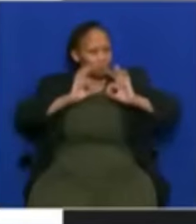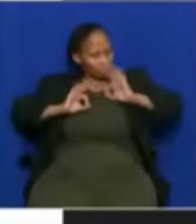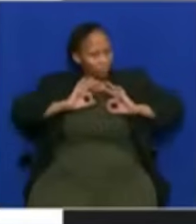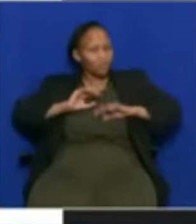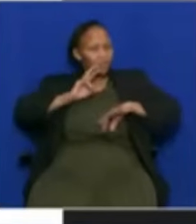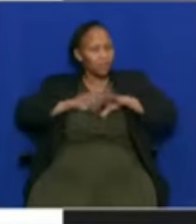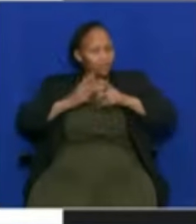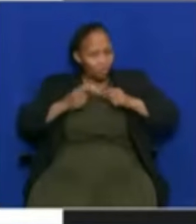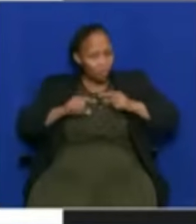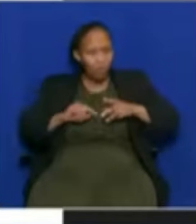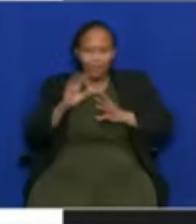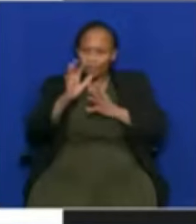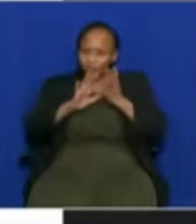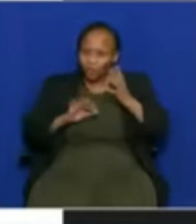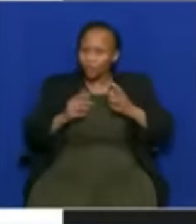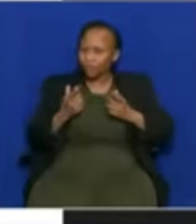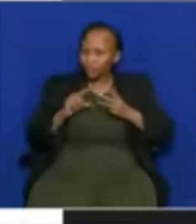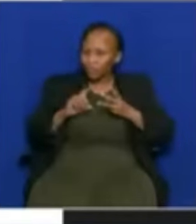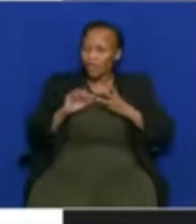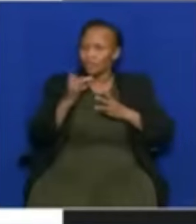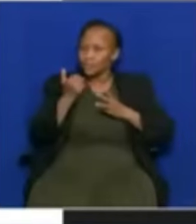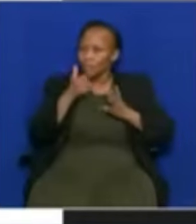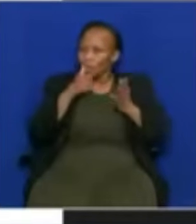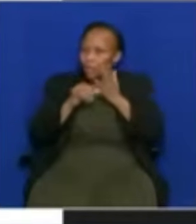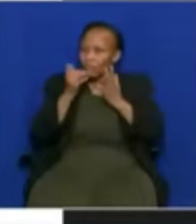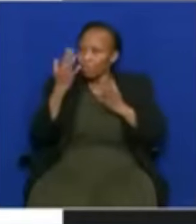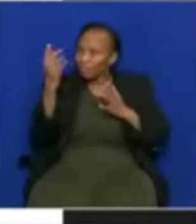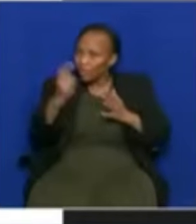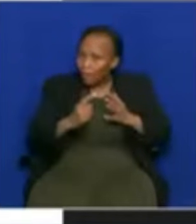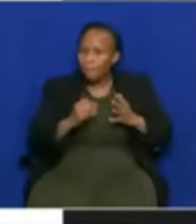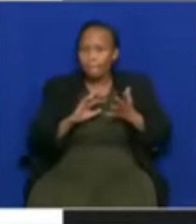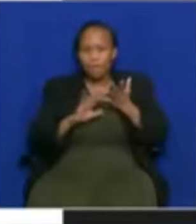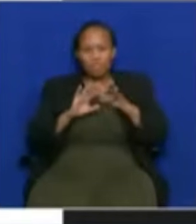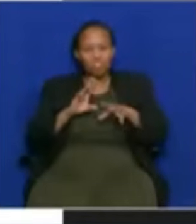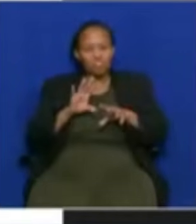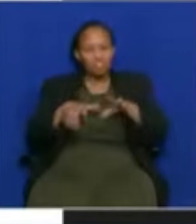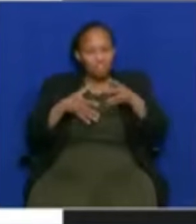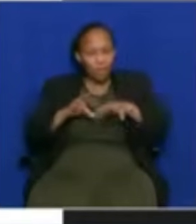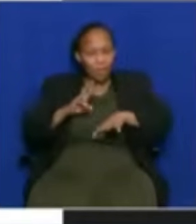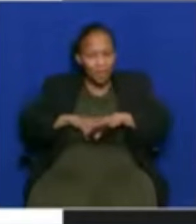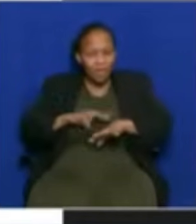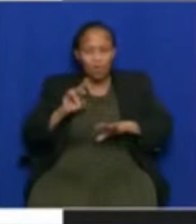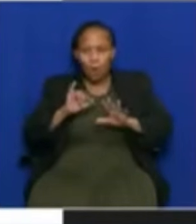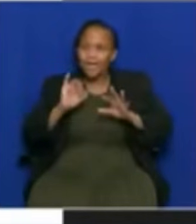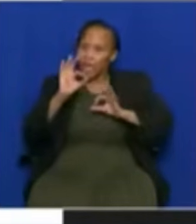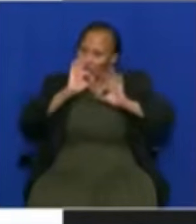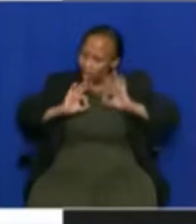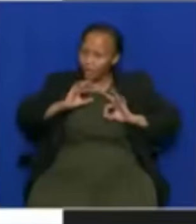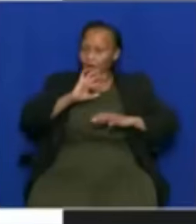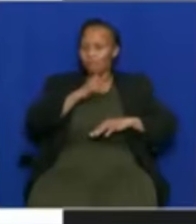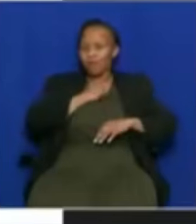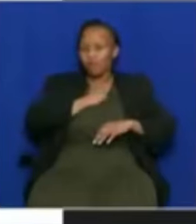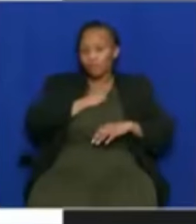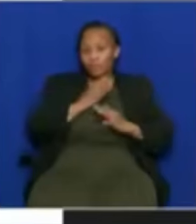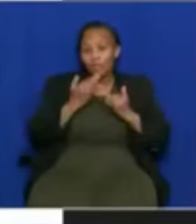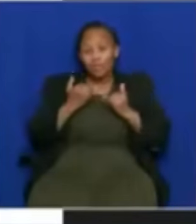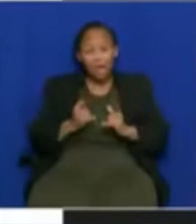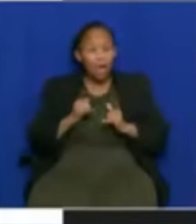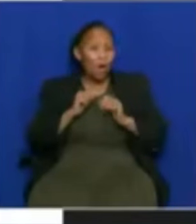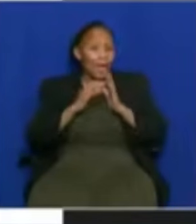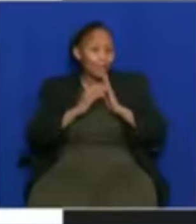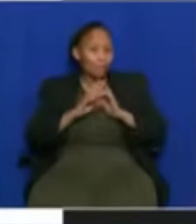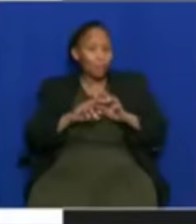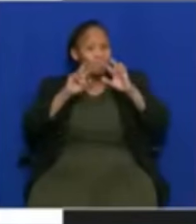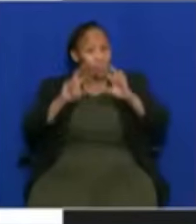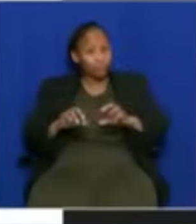has to subpoena, what documents are required. Whatever is within my investigation, for example, Mukwele docket, which I